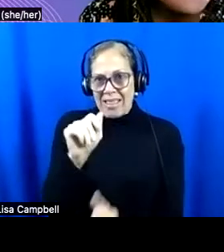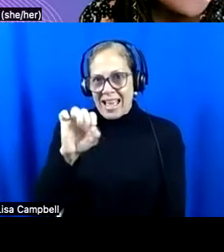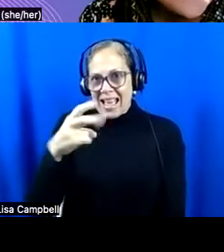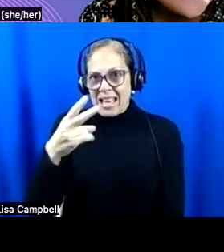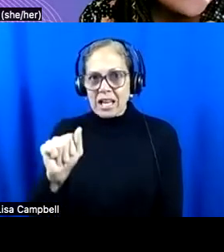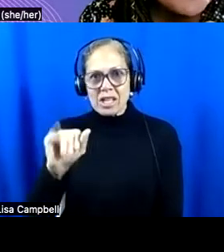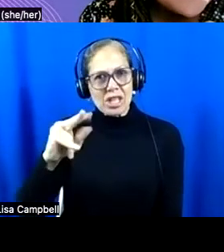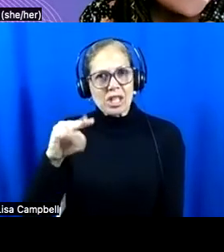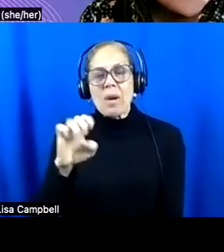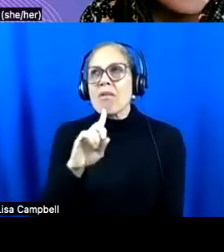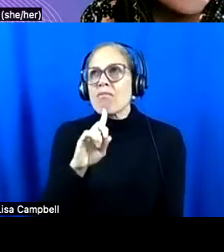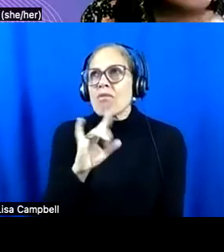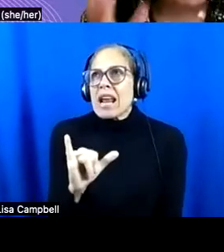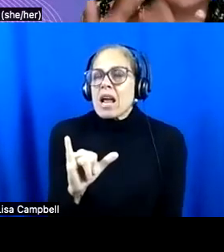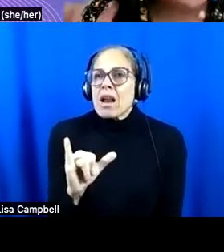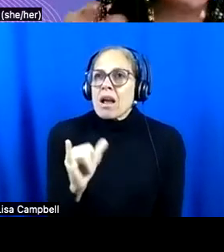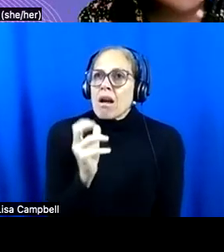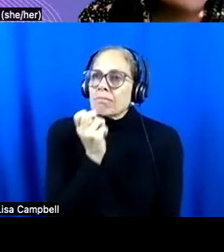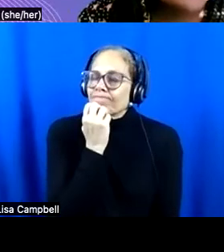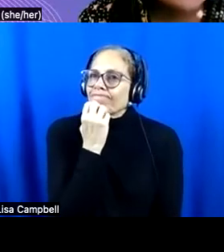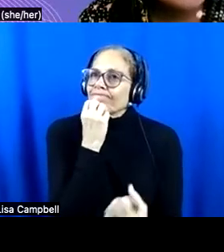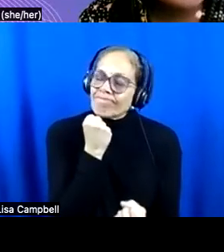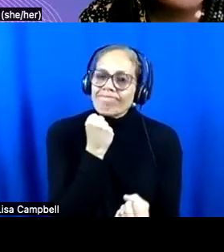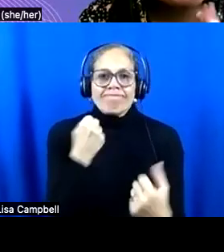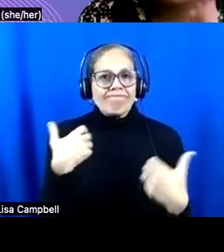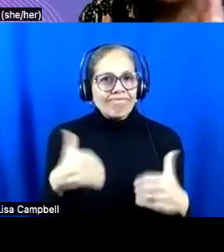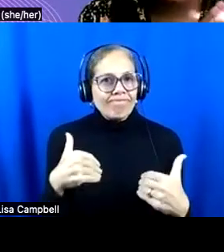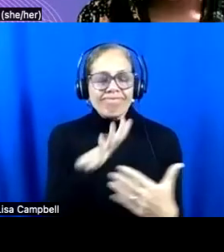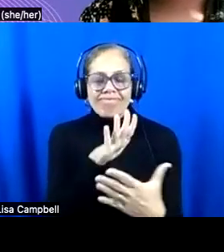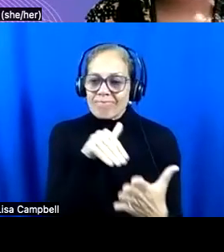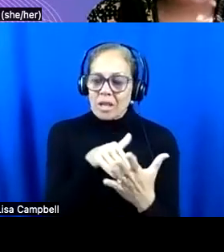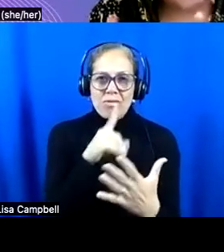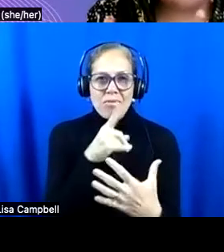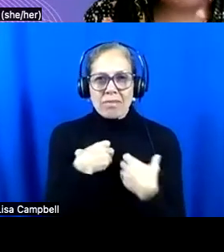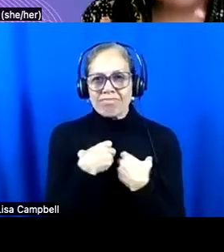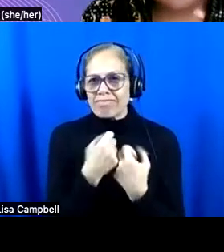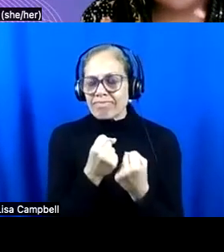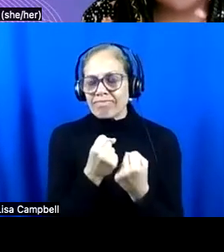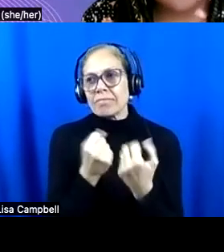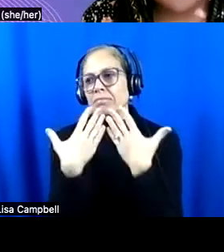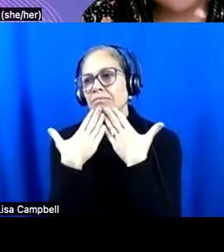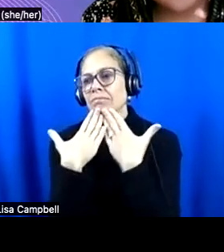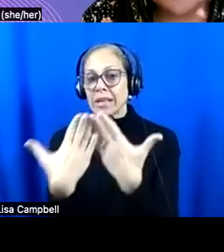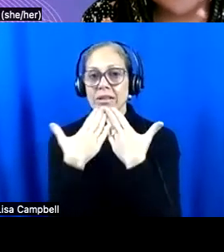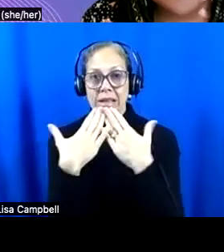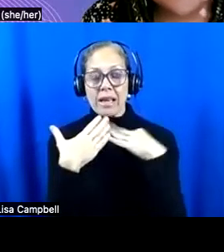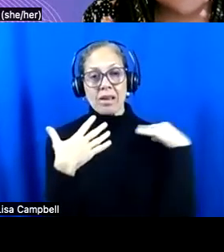and enriching experience and has been so centered and healing. And so I'm just so grateful and really looking